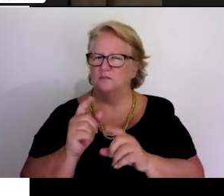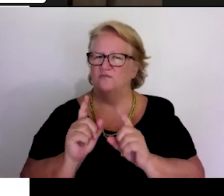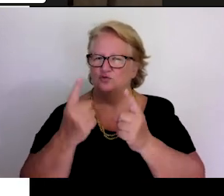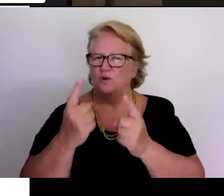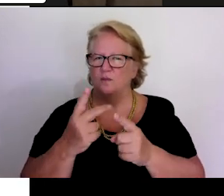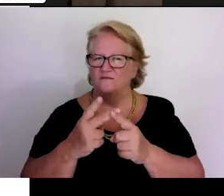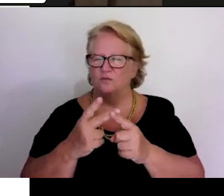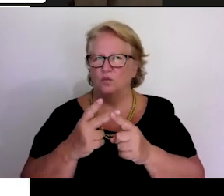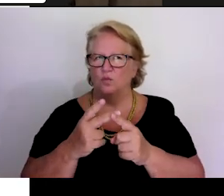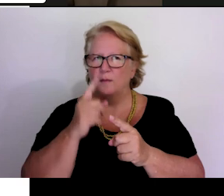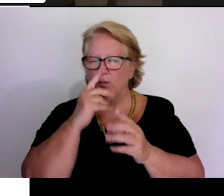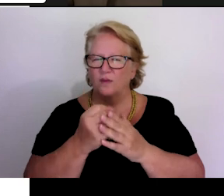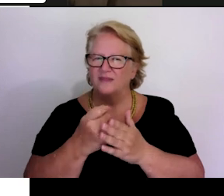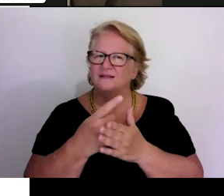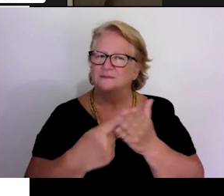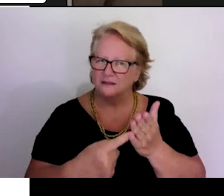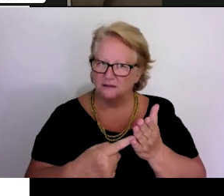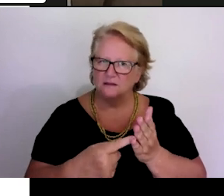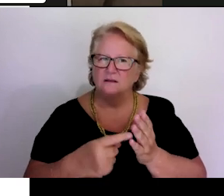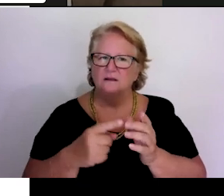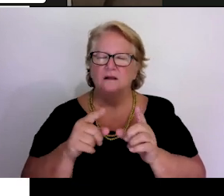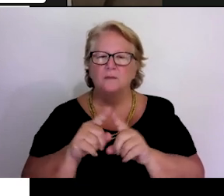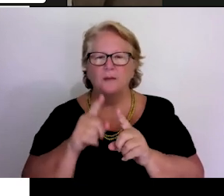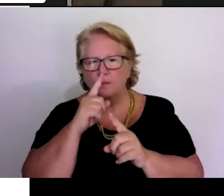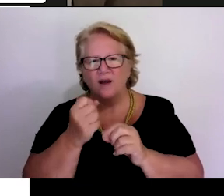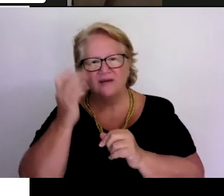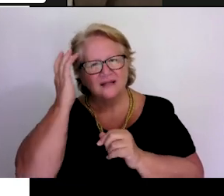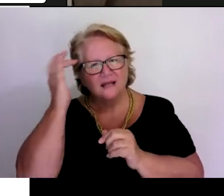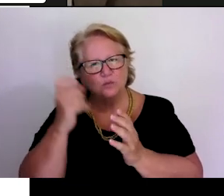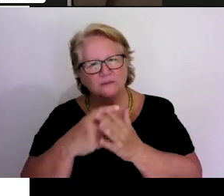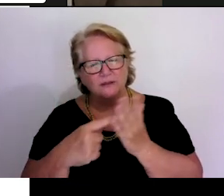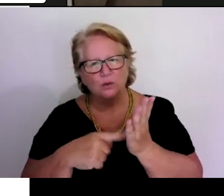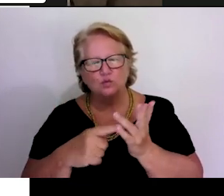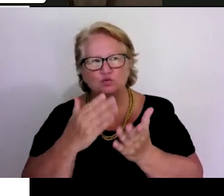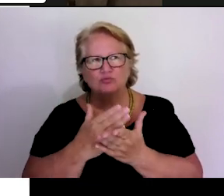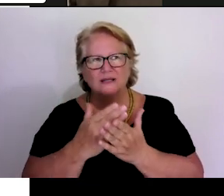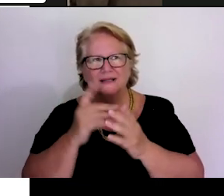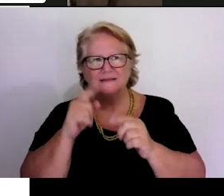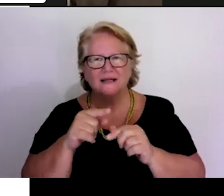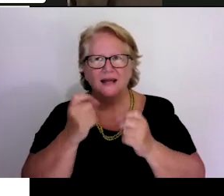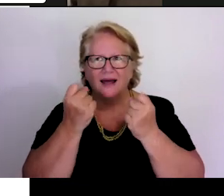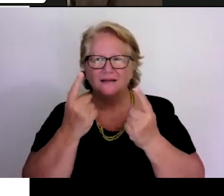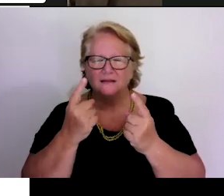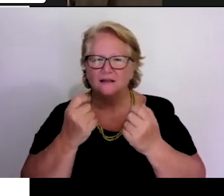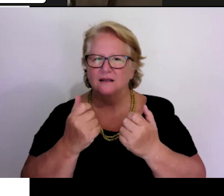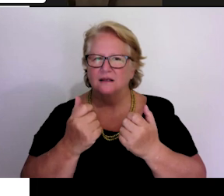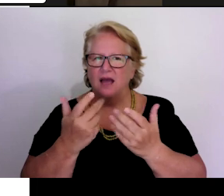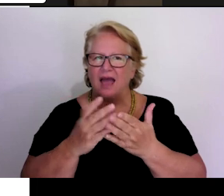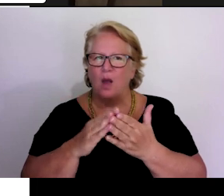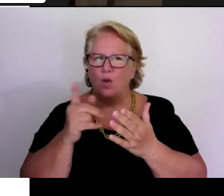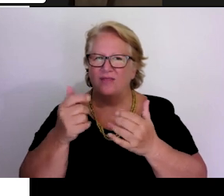of people with disability and ultimately for people with intellectual disability to really start understanding the use of